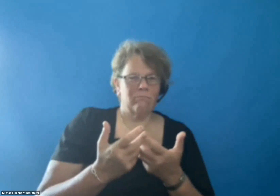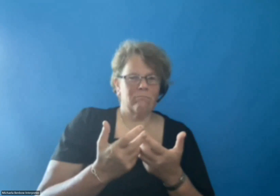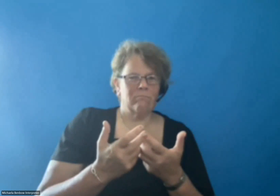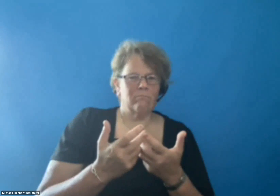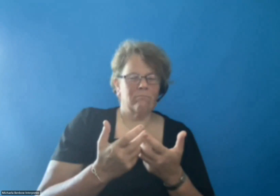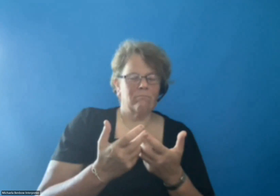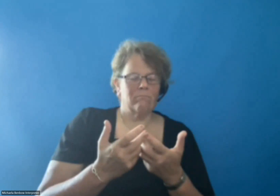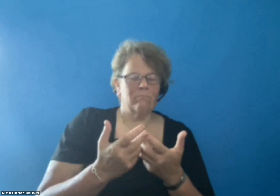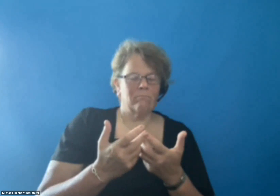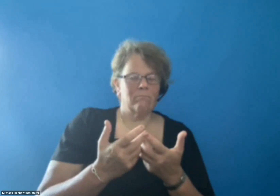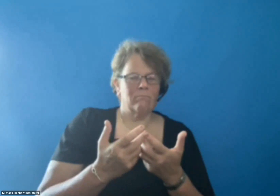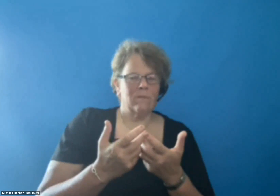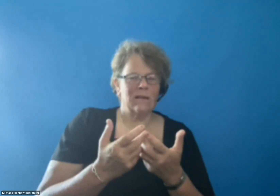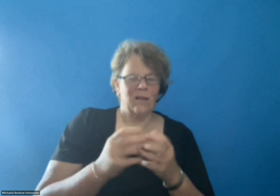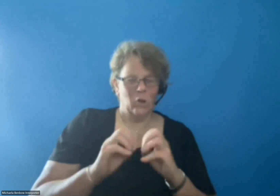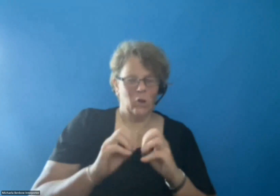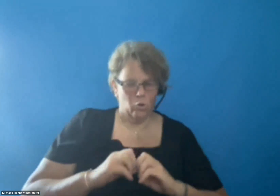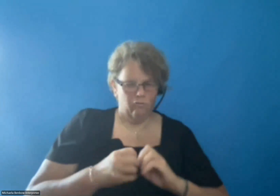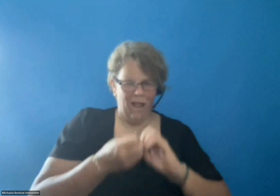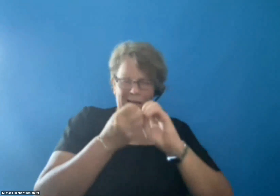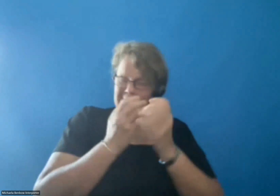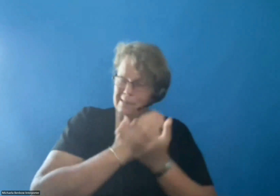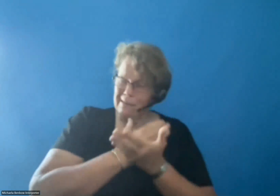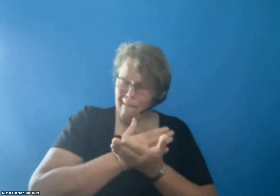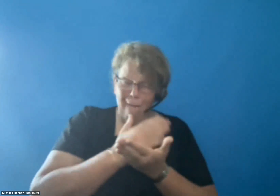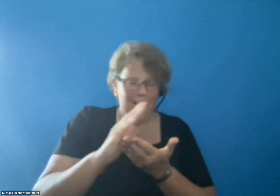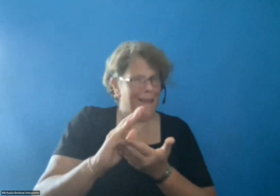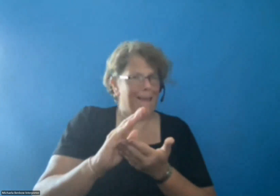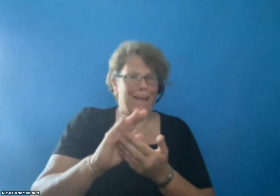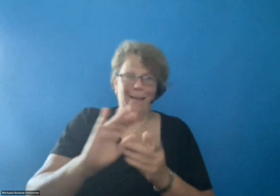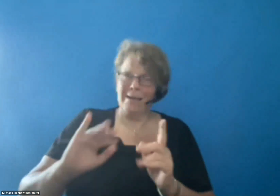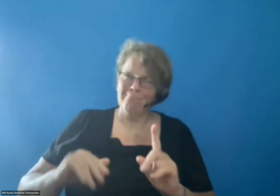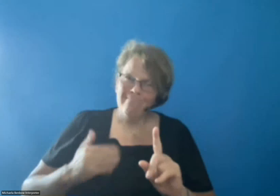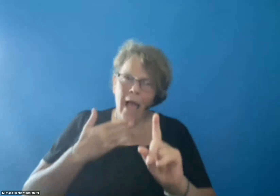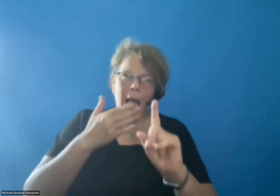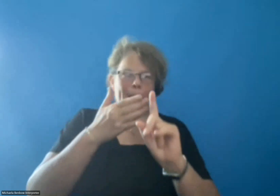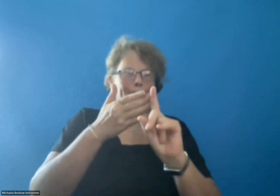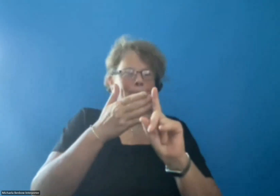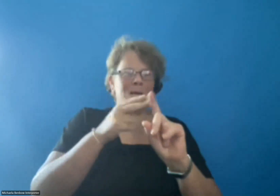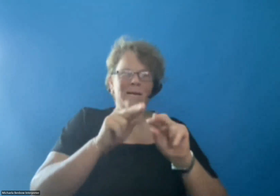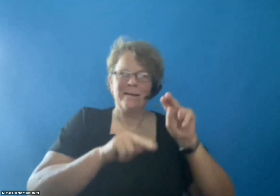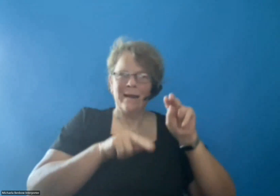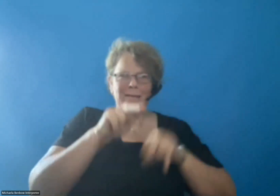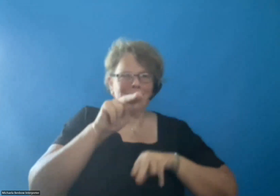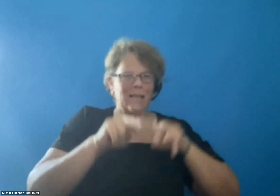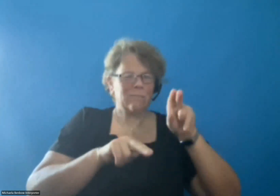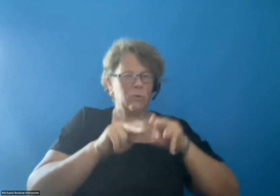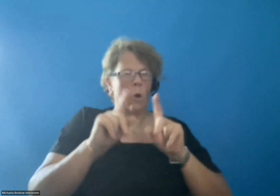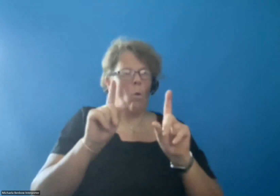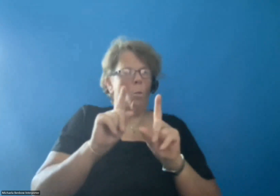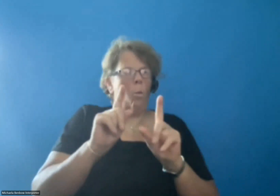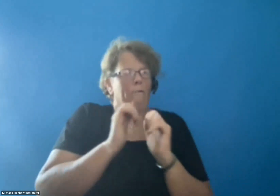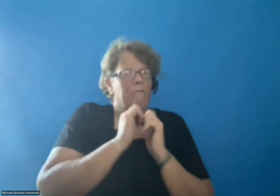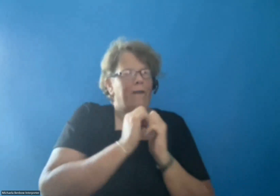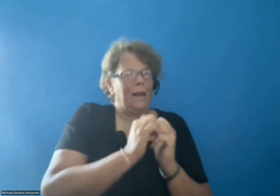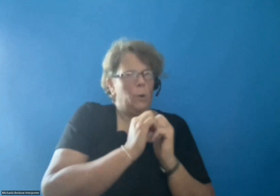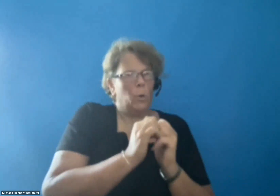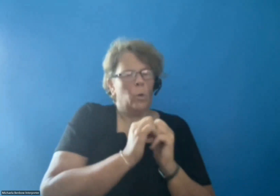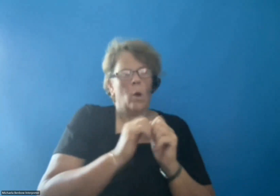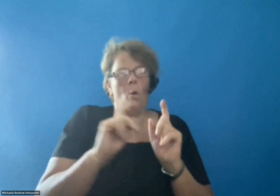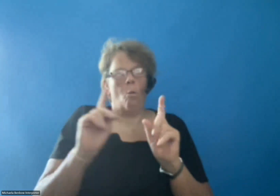create a really transparent and objective assessment about what we value, what we don't value, what creates benefits